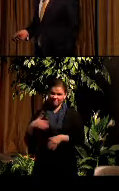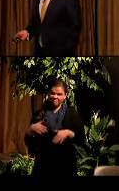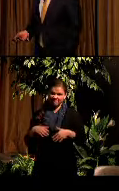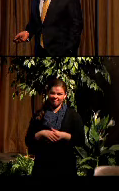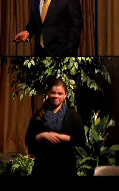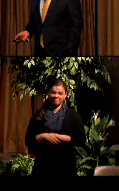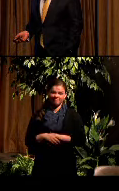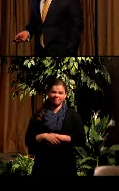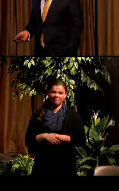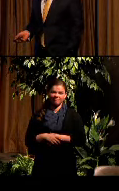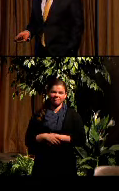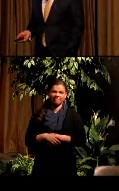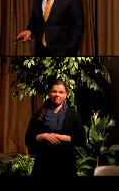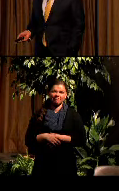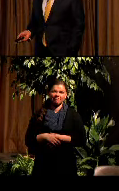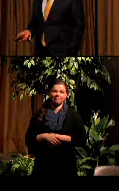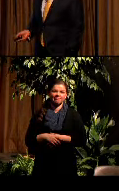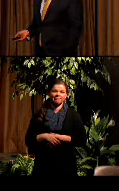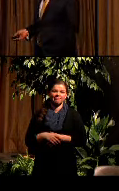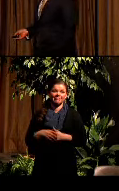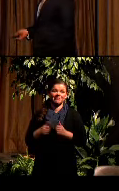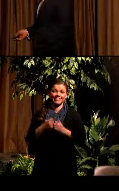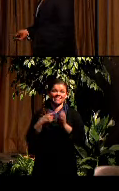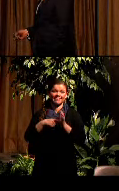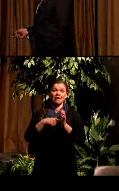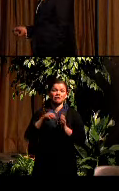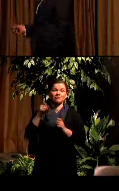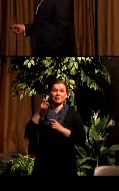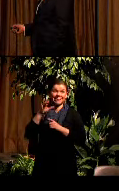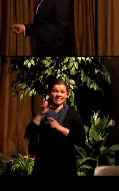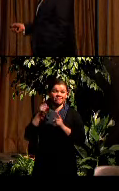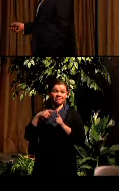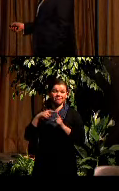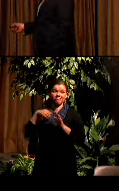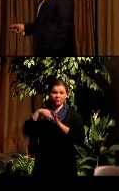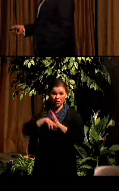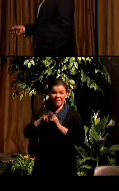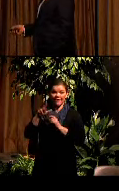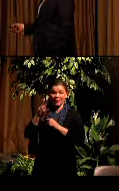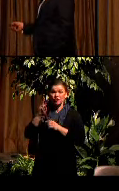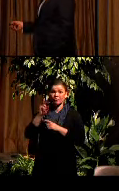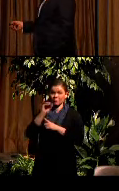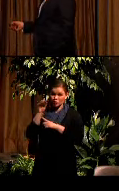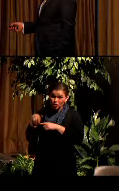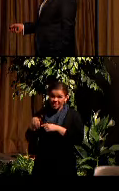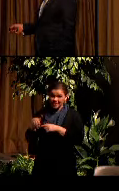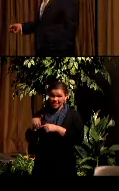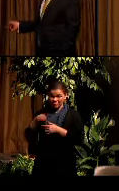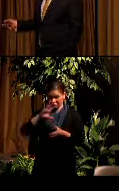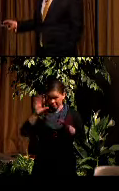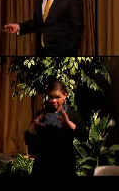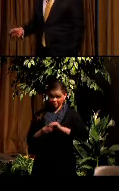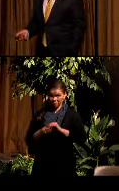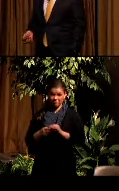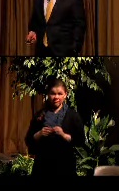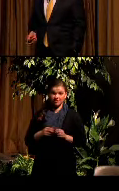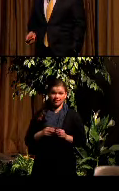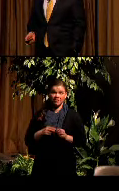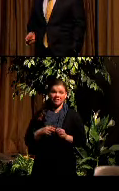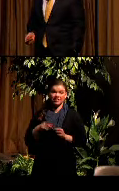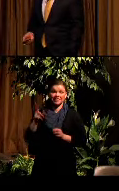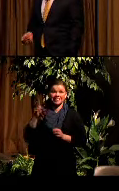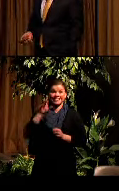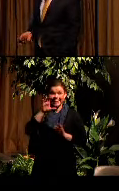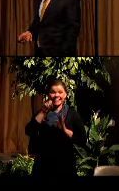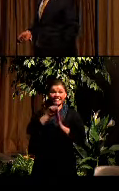Across all indicator species, they've declined by over 32%. The wood thrush, the DC state bird in a